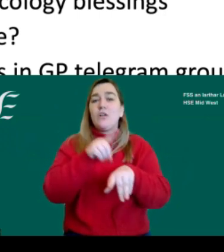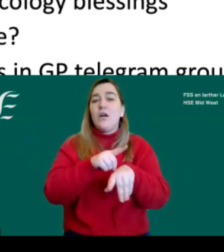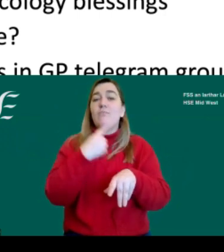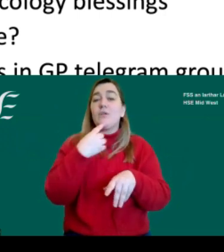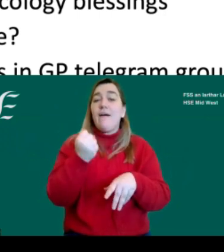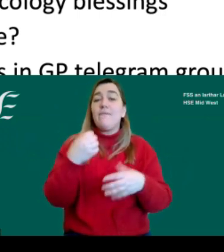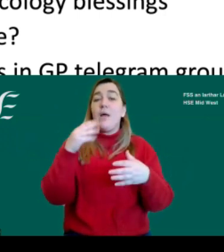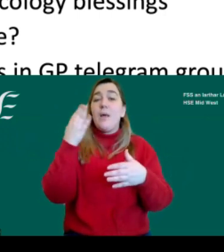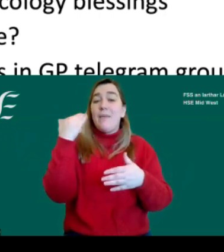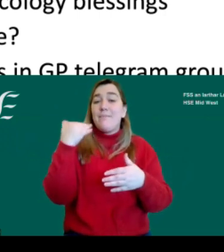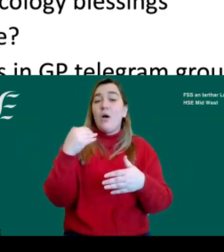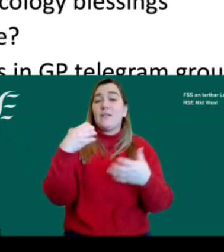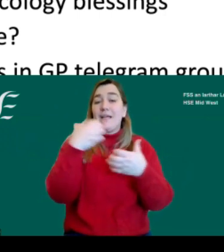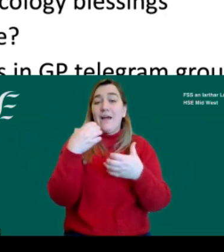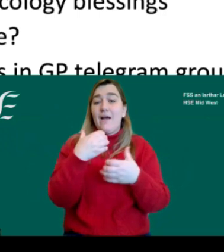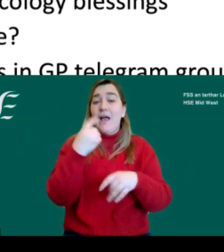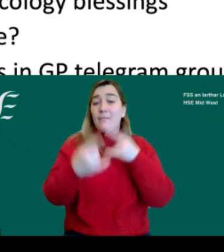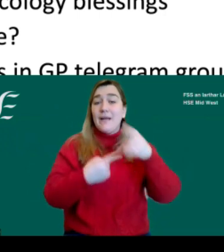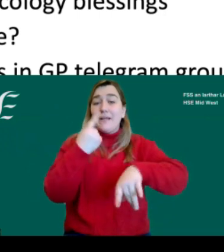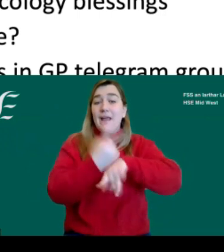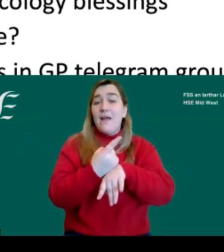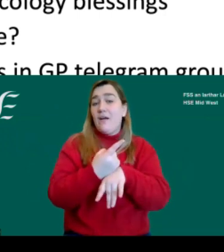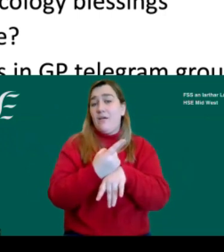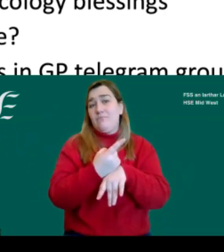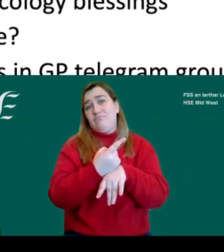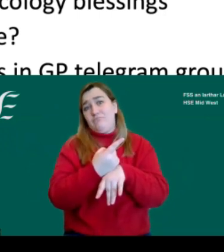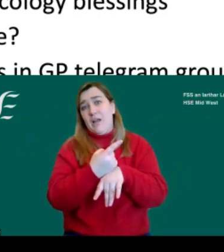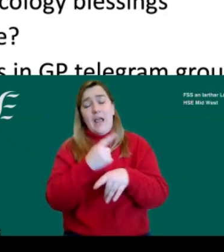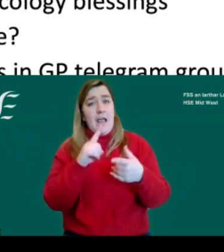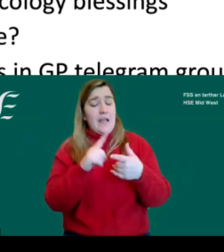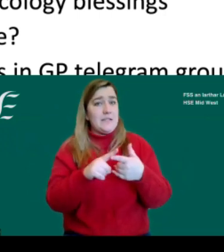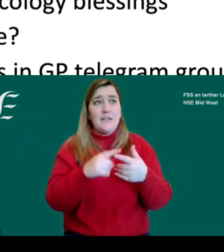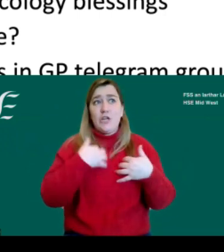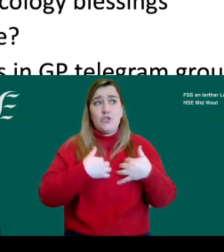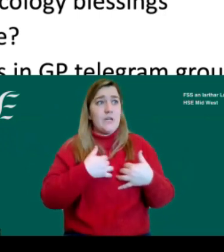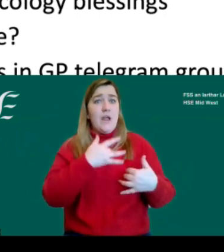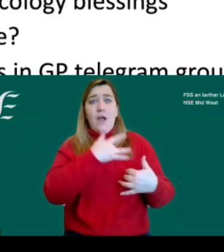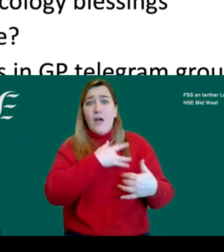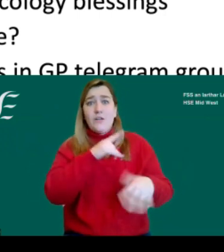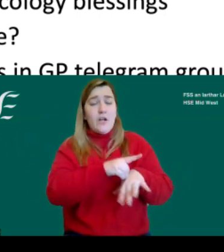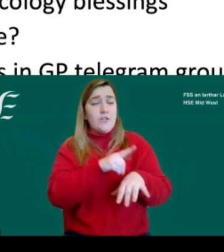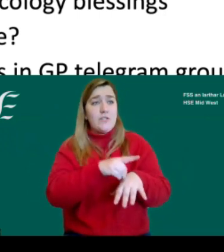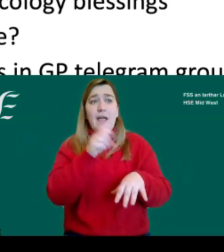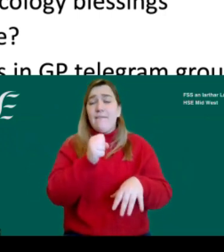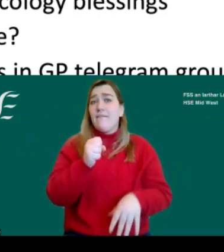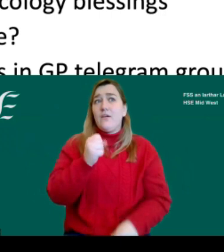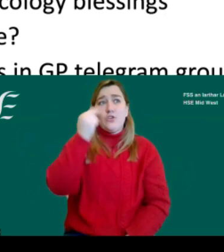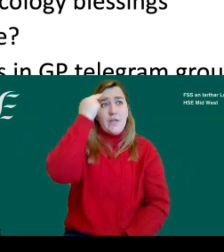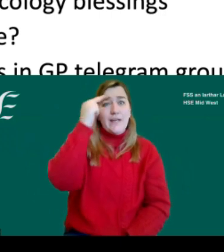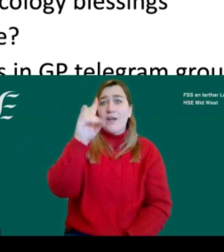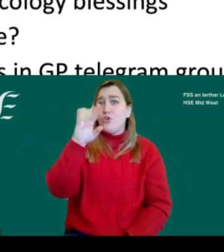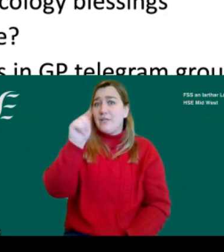interested cardiologists that know that HRT can have a protective role in women who have bad family histories. And we do worry about women who